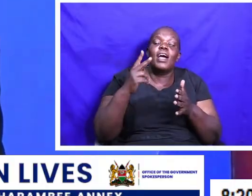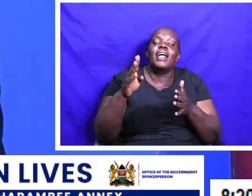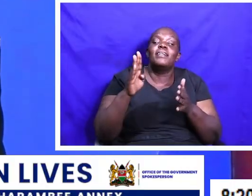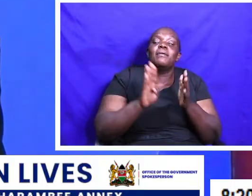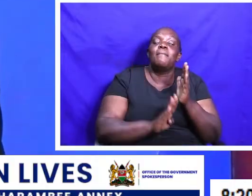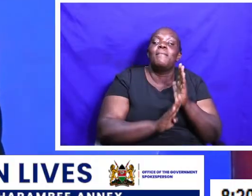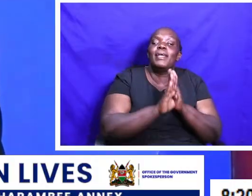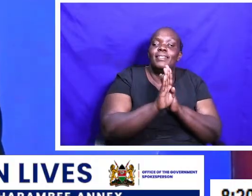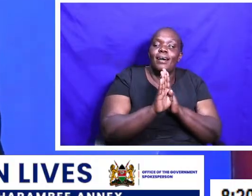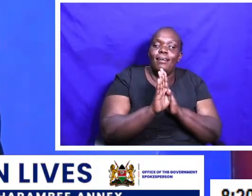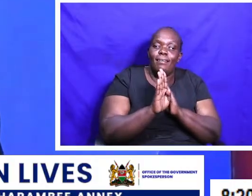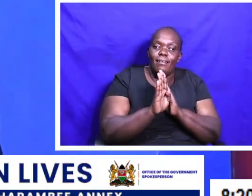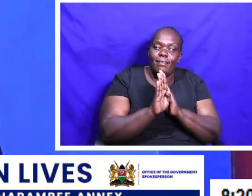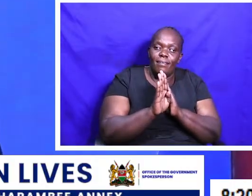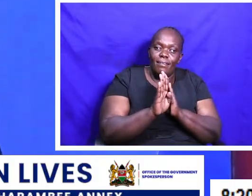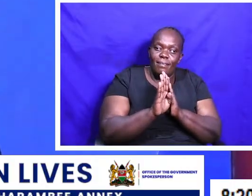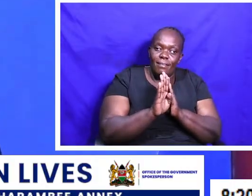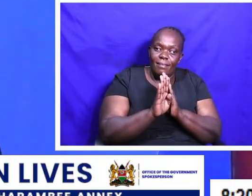our better